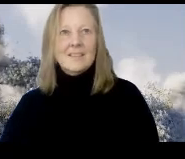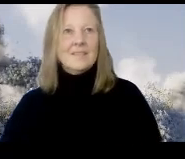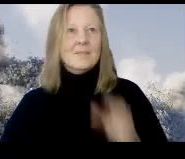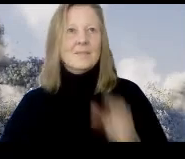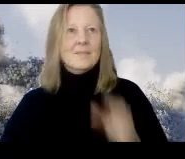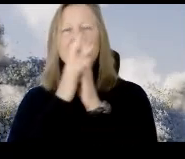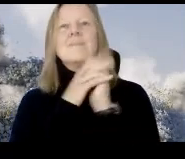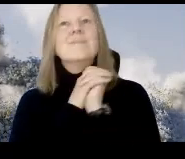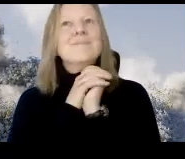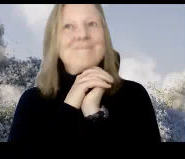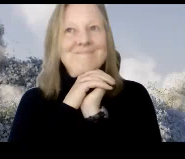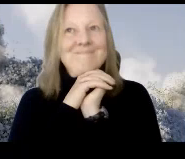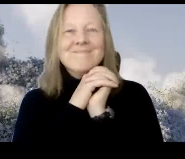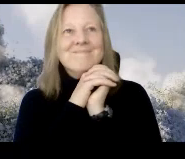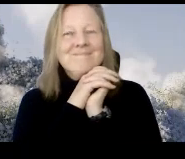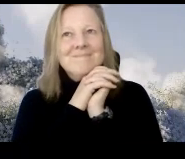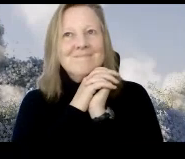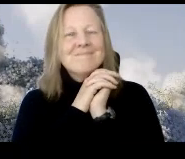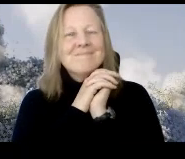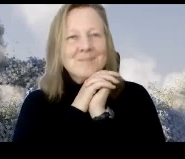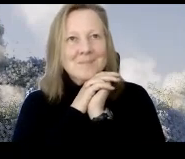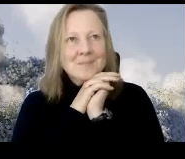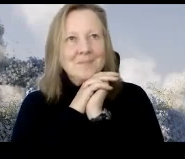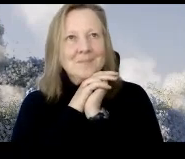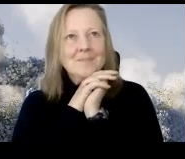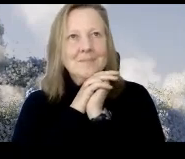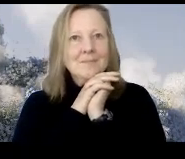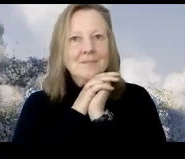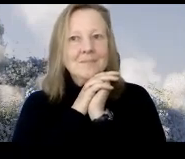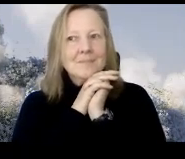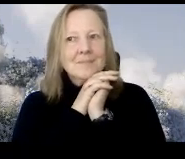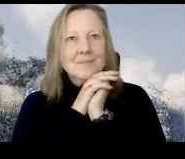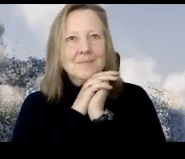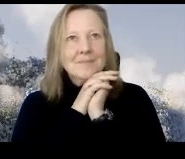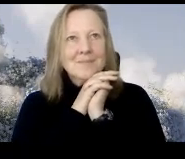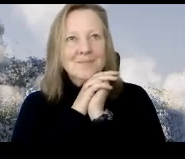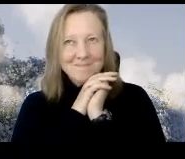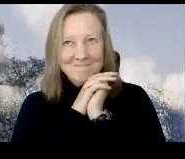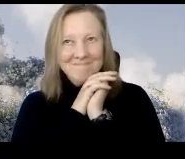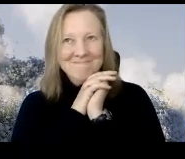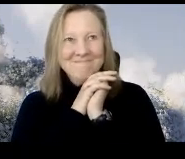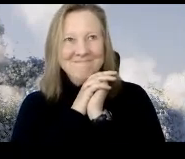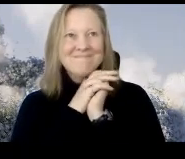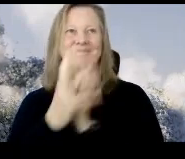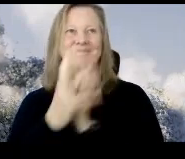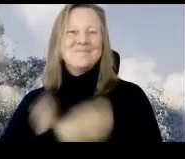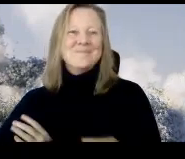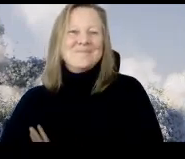Hi, Caroline and Rebecca. Thank you for your beautiful presentation.